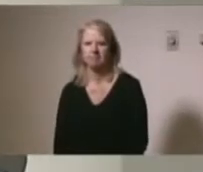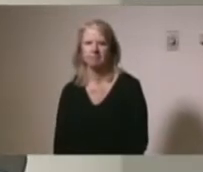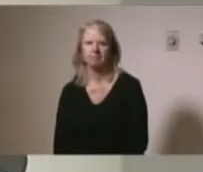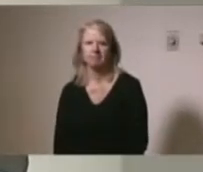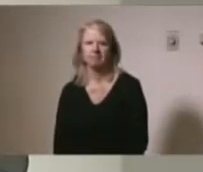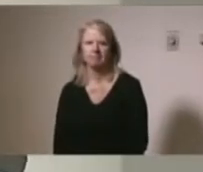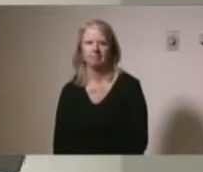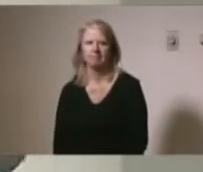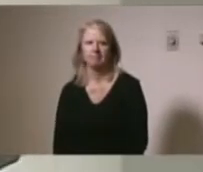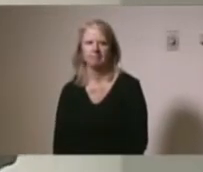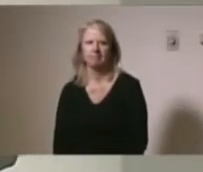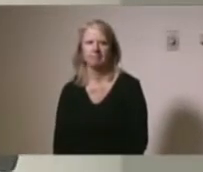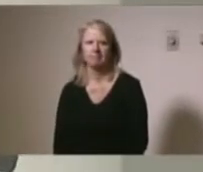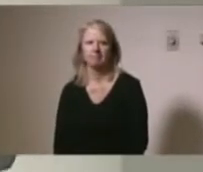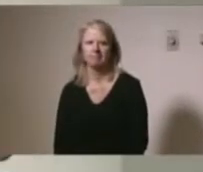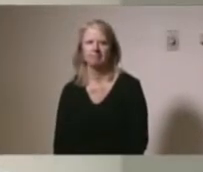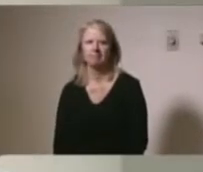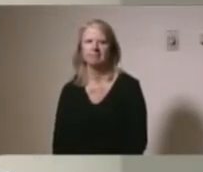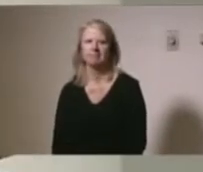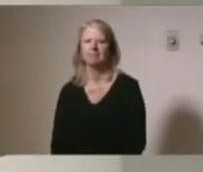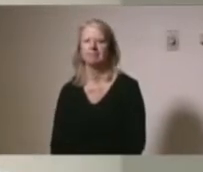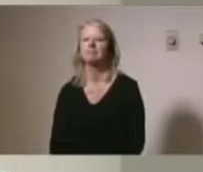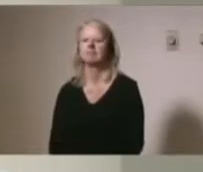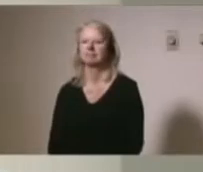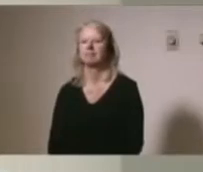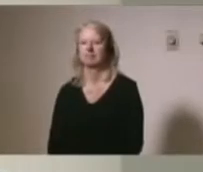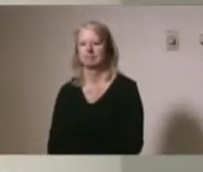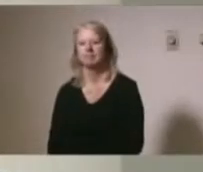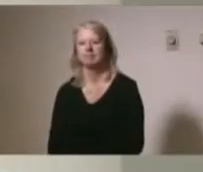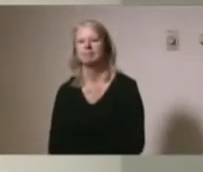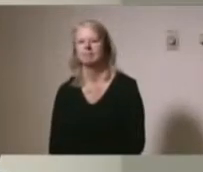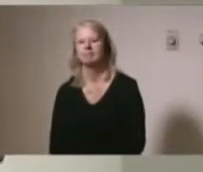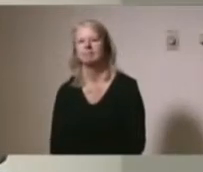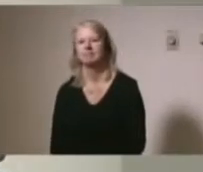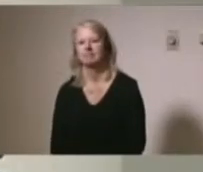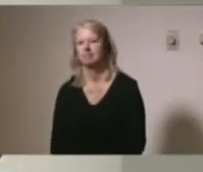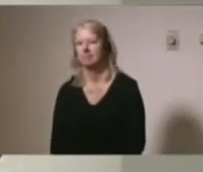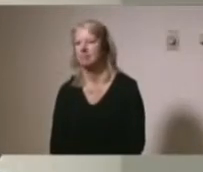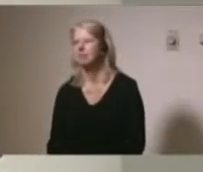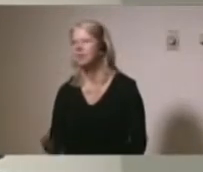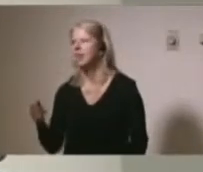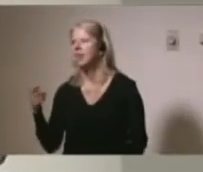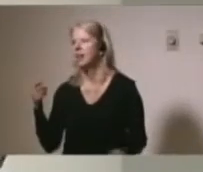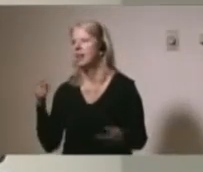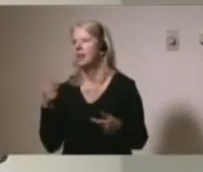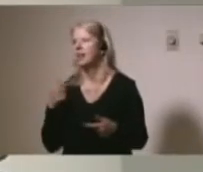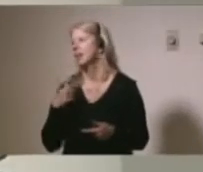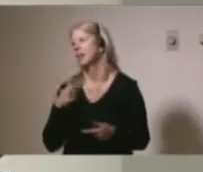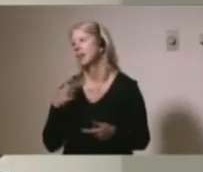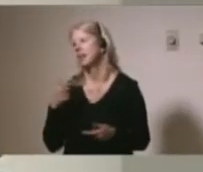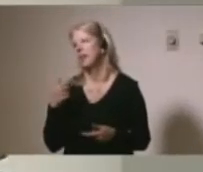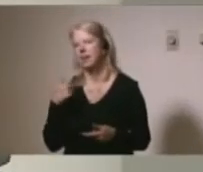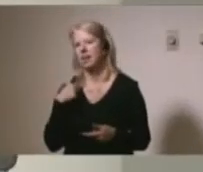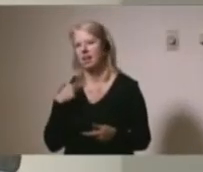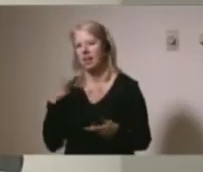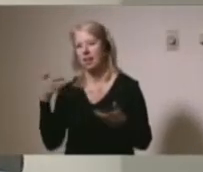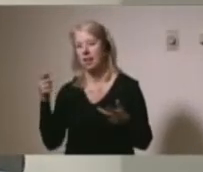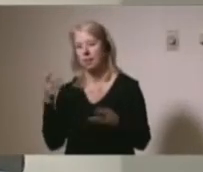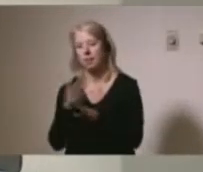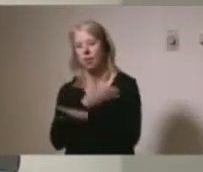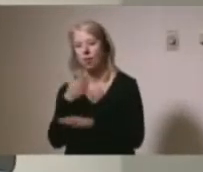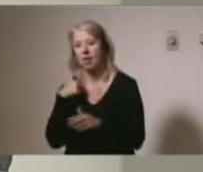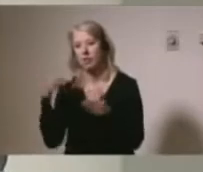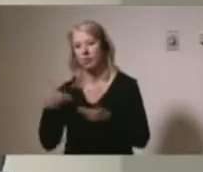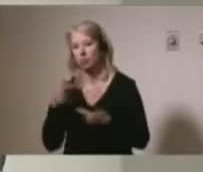I start, I'd just like to sort of set the scene. What I will be doing is introducing myself, giving you a little bit of